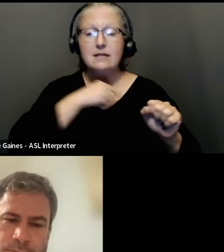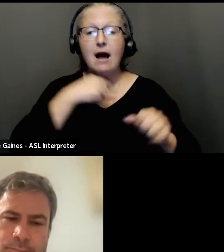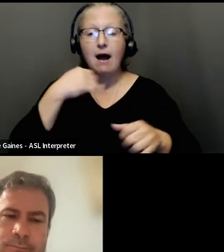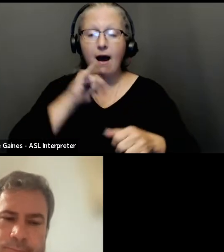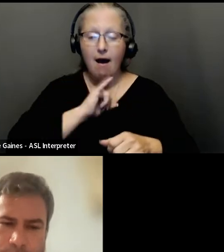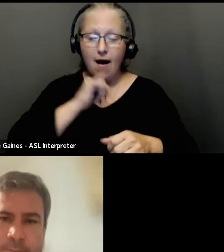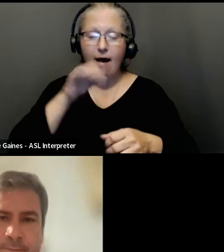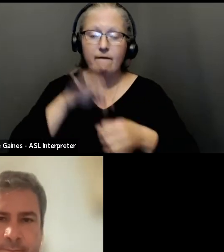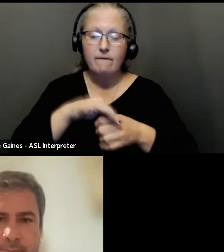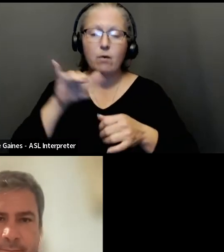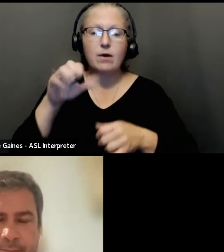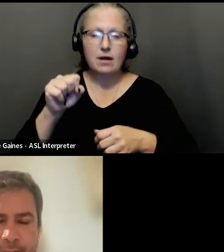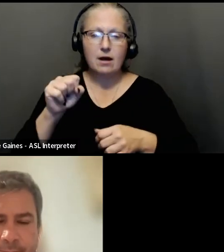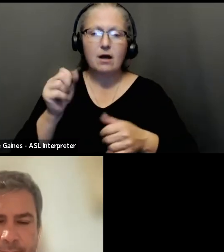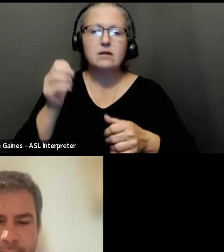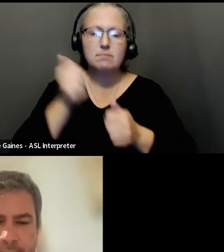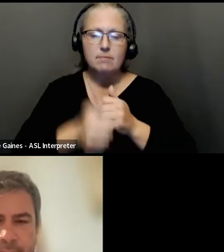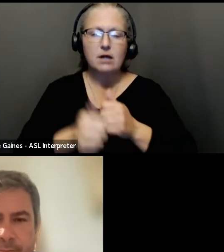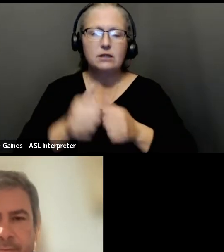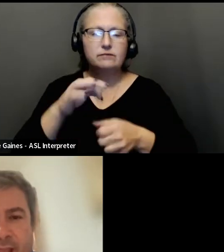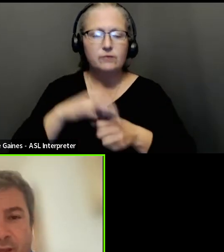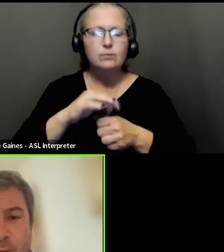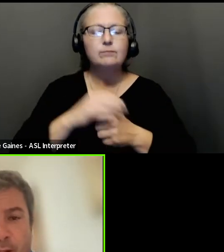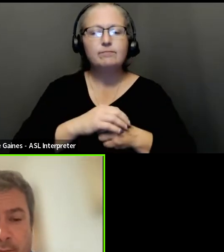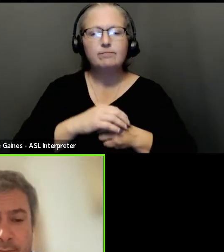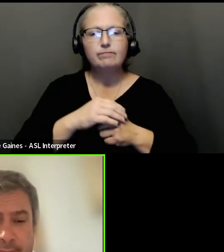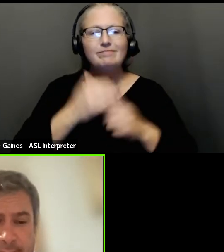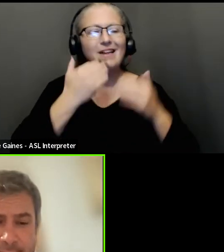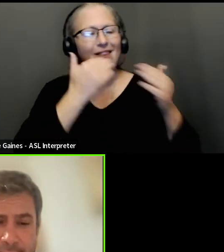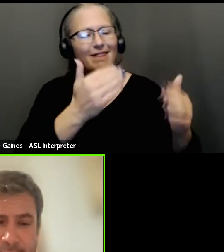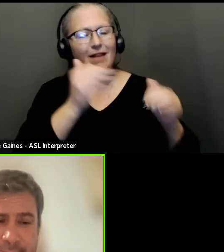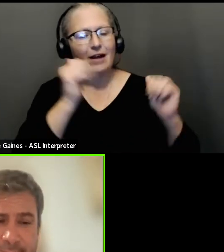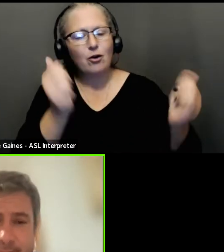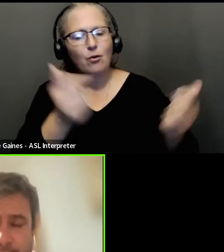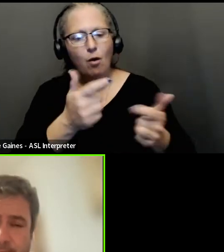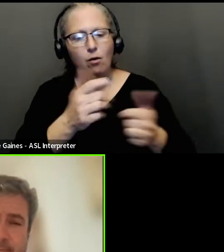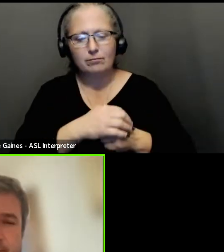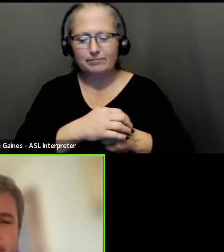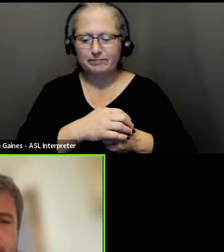yes. The motion passes. Thank you all.